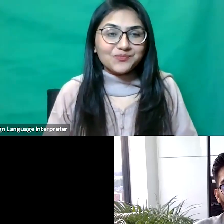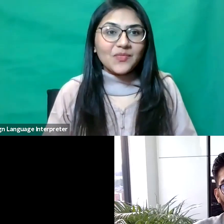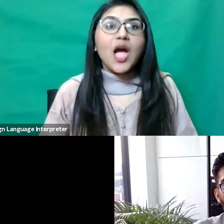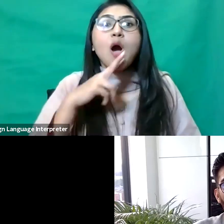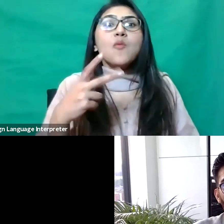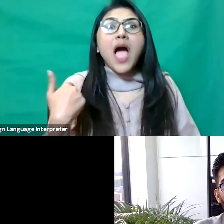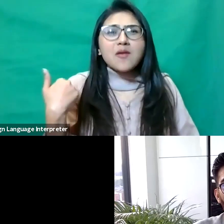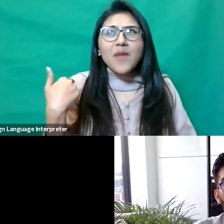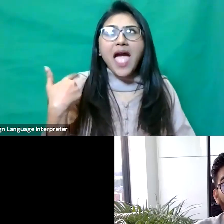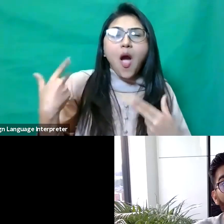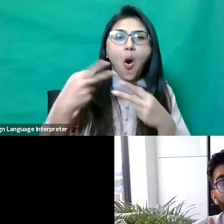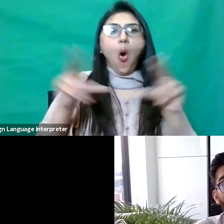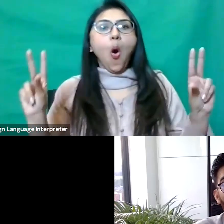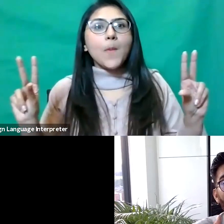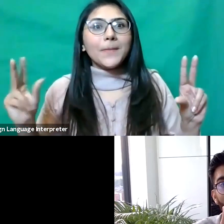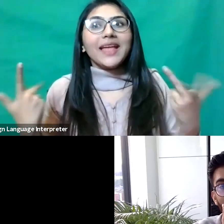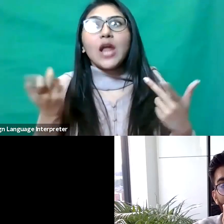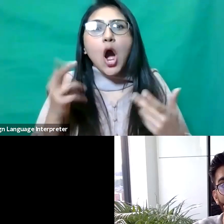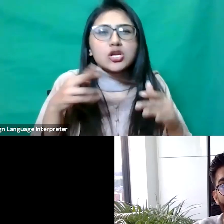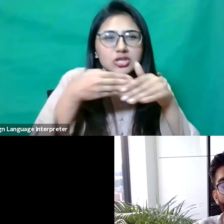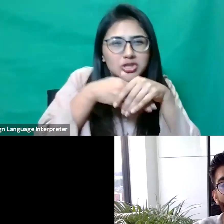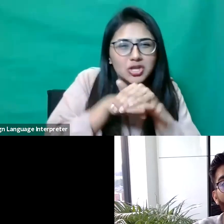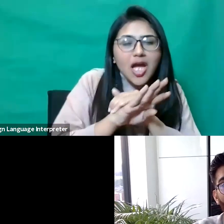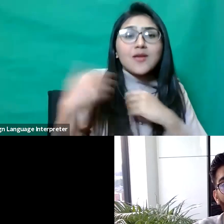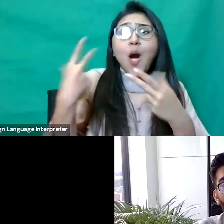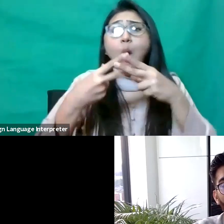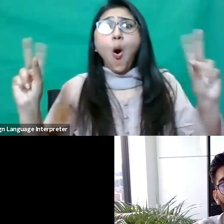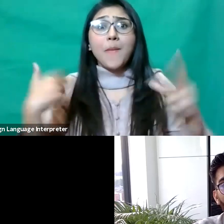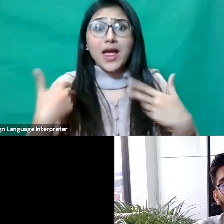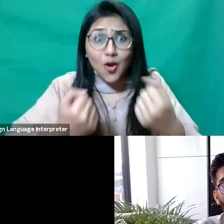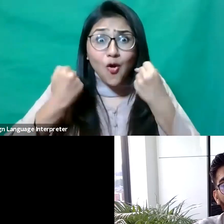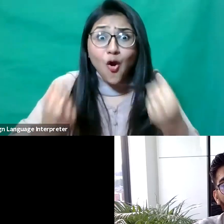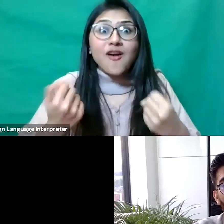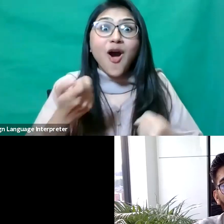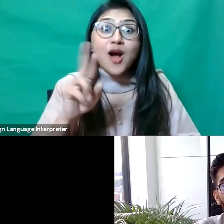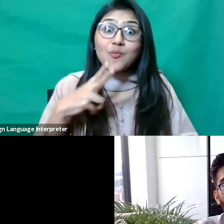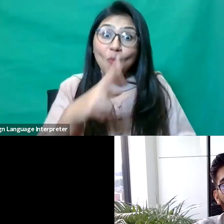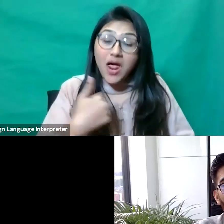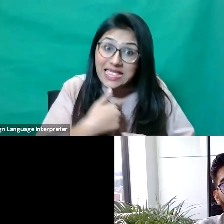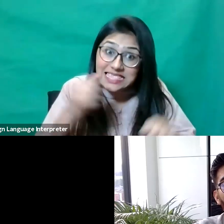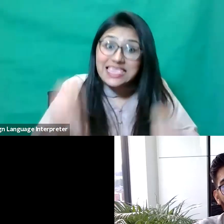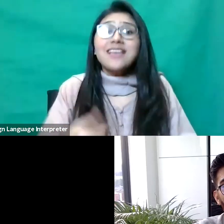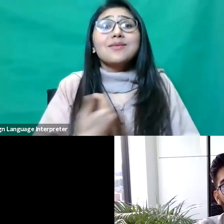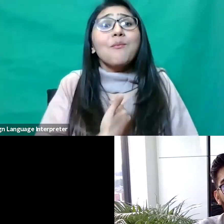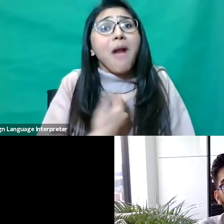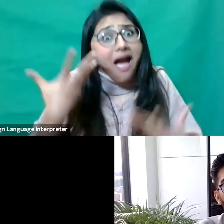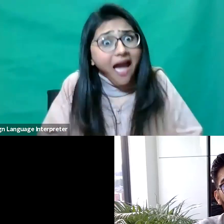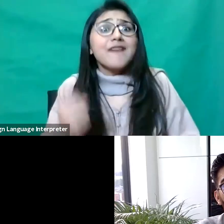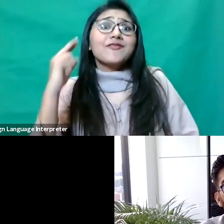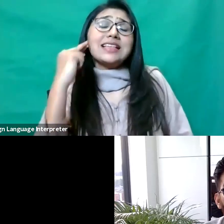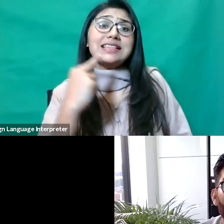you still in that cave talking about it as something negative? Or are you like, look, this is what I have and I know how to